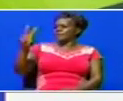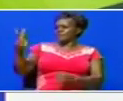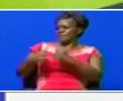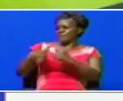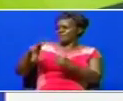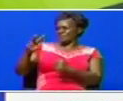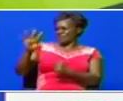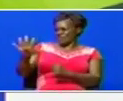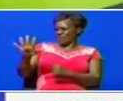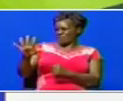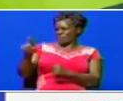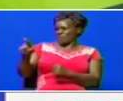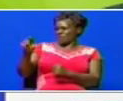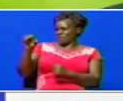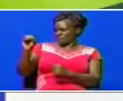375.20%.